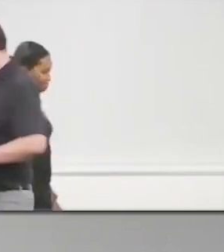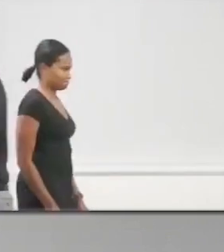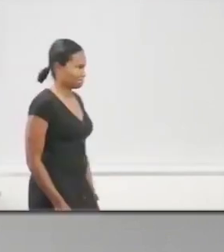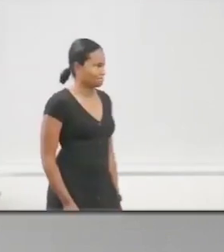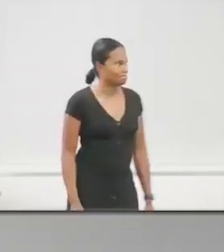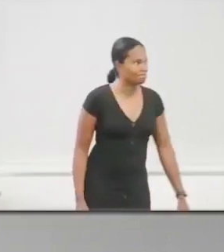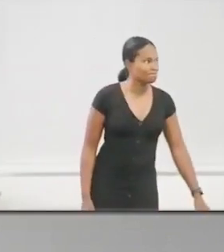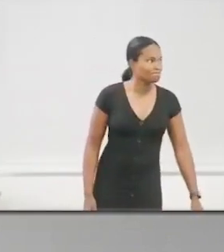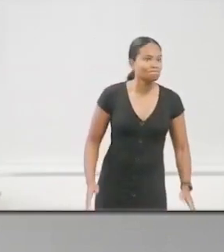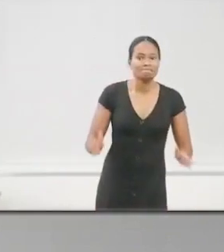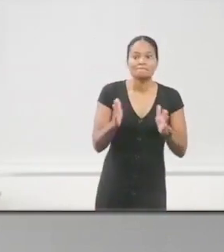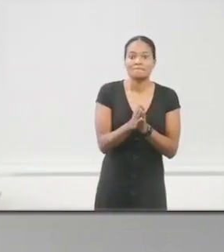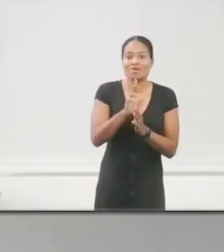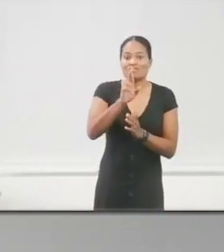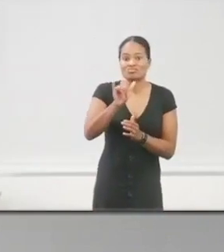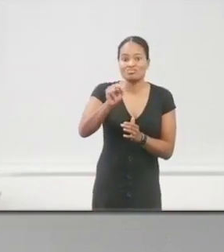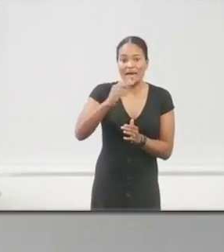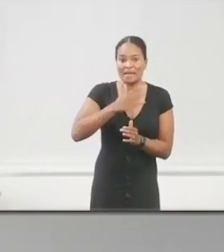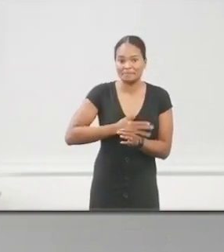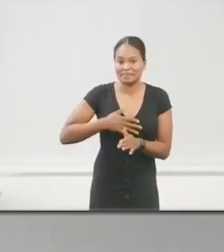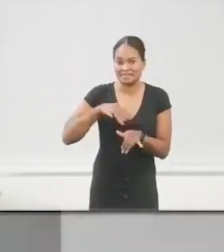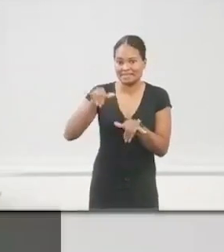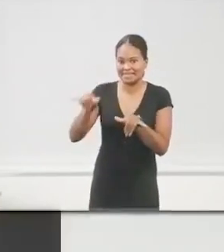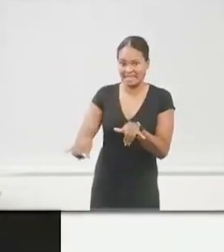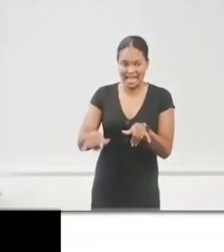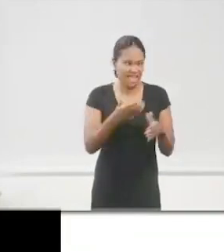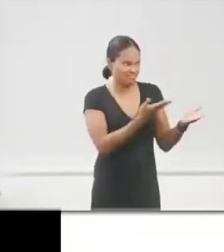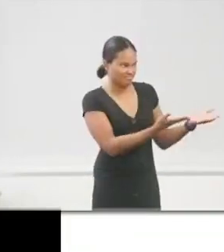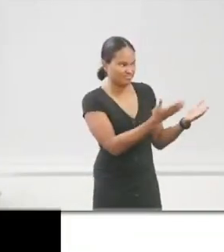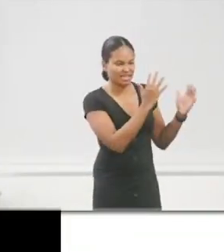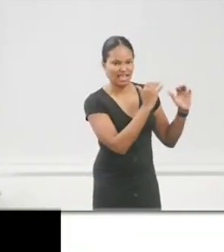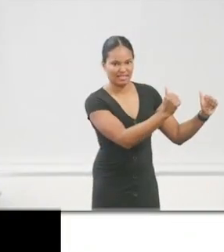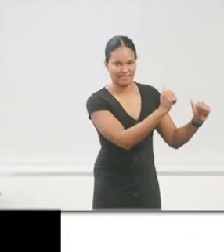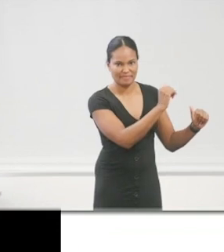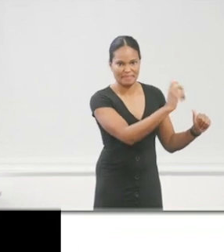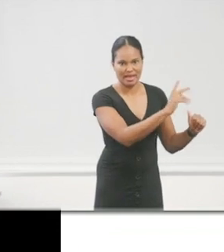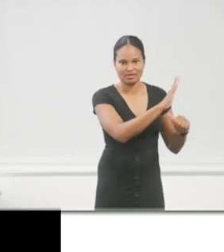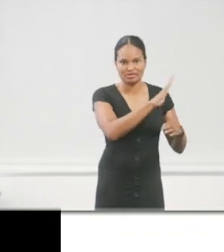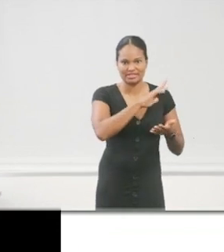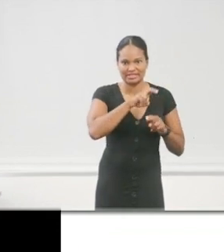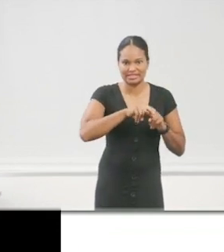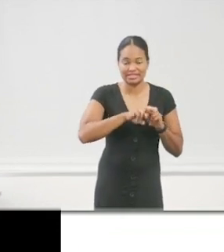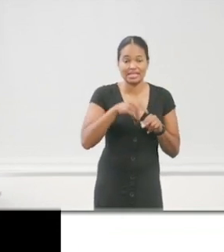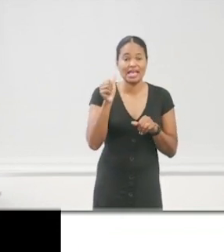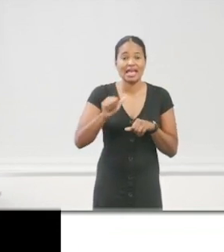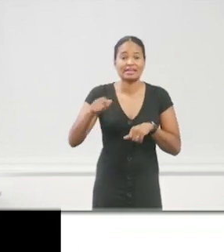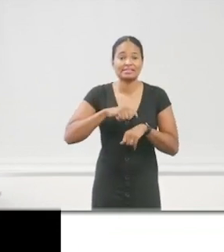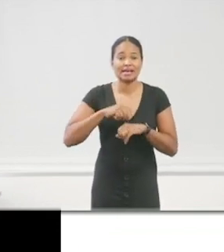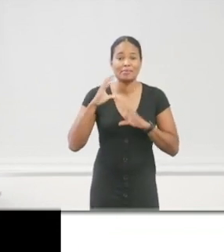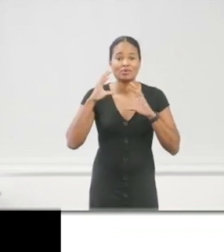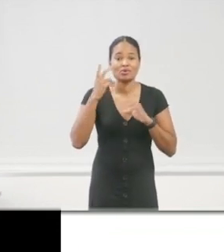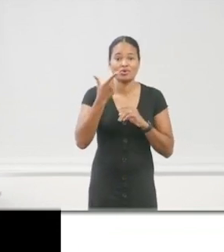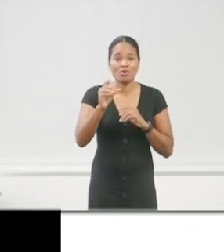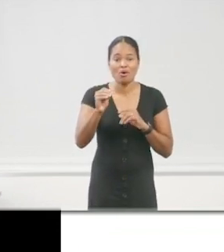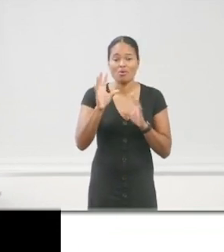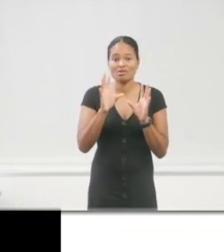All right, hold on, Ryan. You're going to stay up there. You guys can and go back to your seats. You know, anytime you go to a conference, we're always looking for